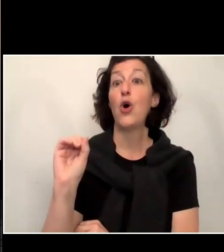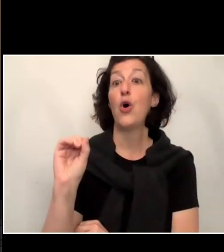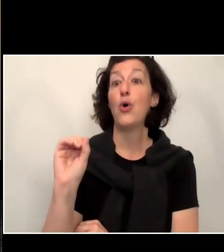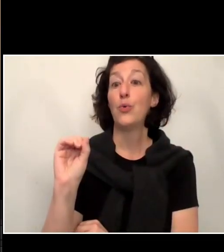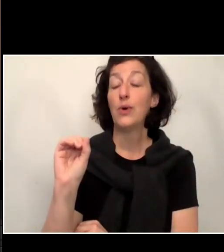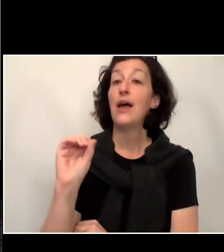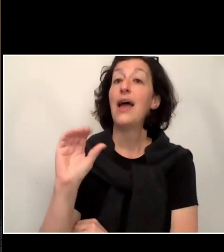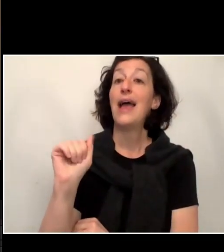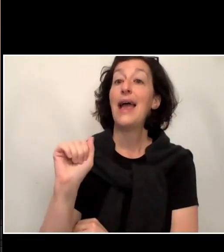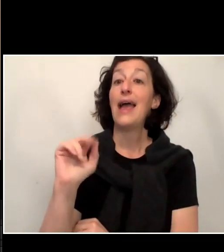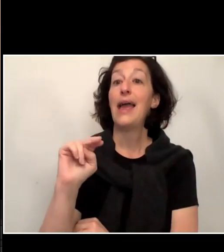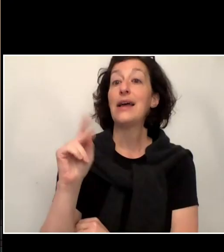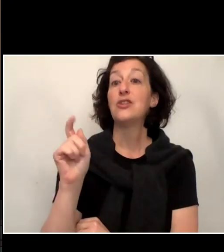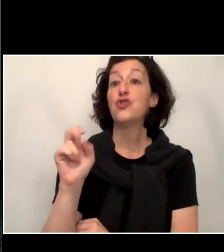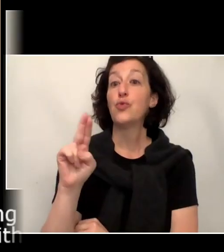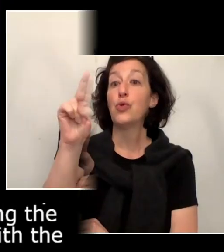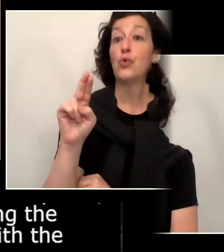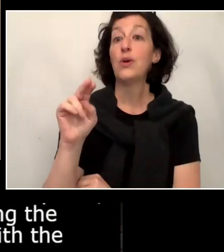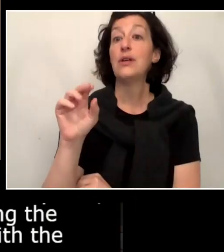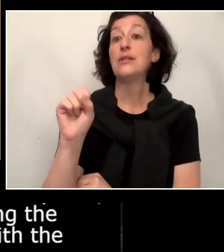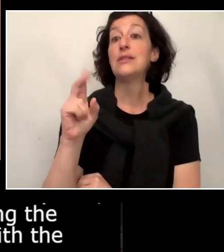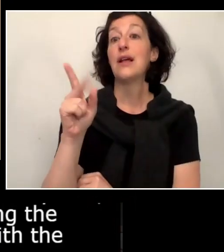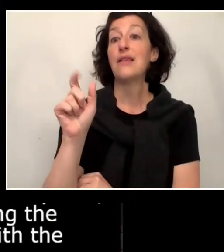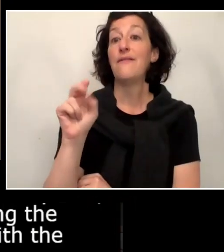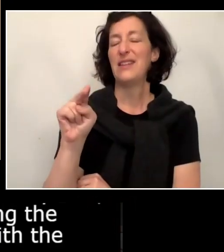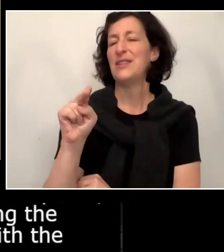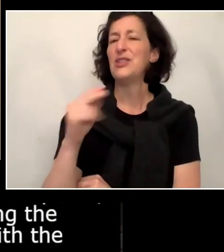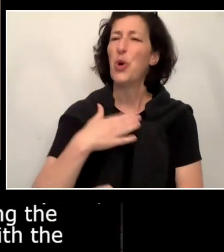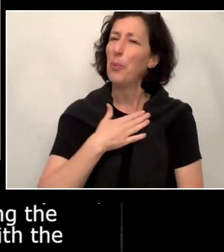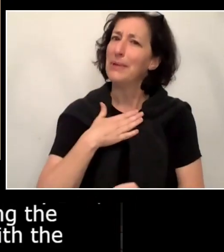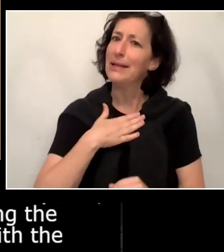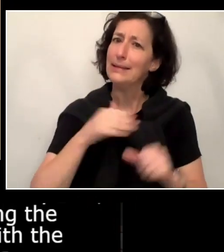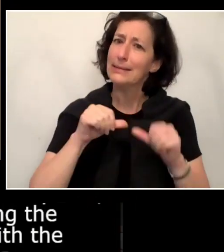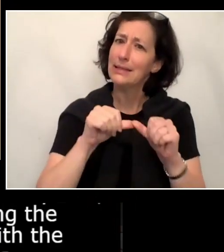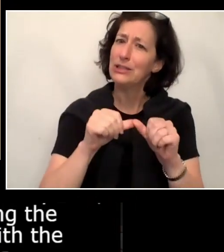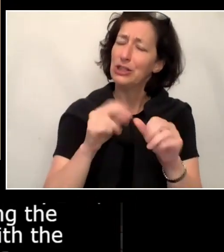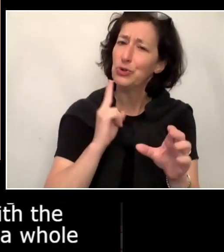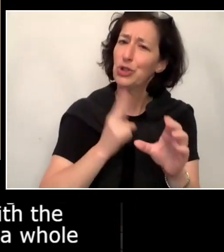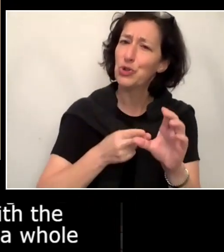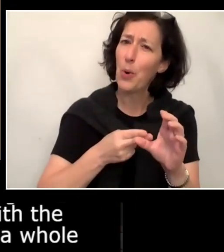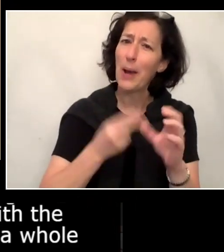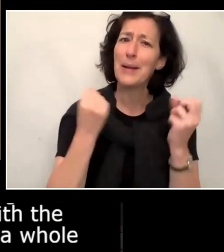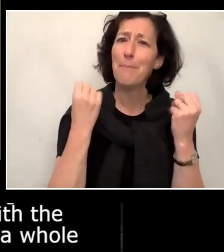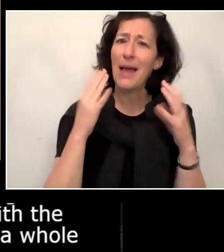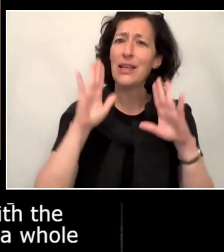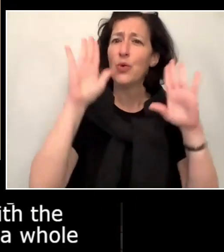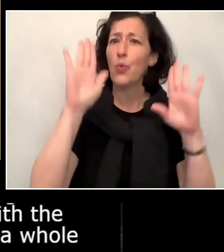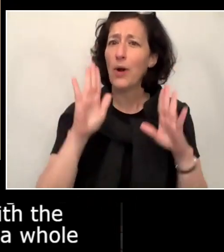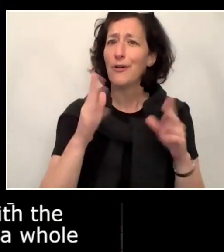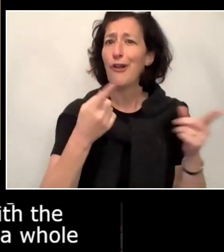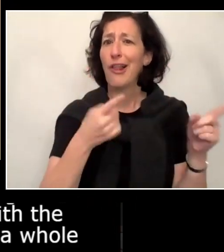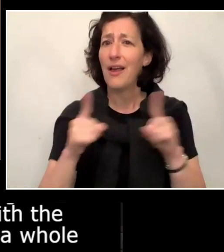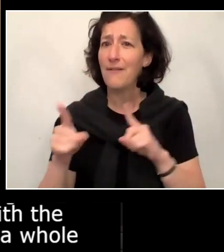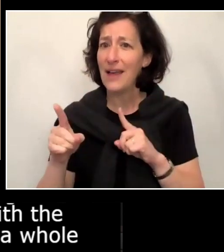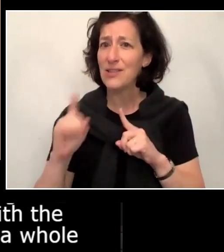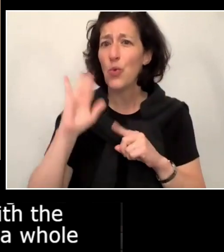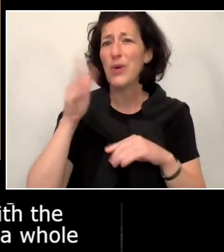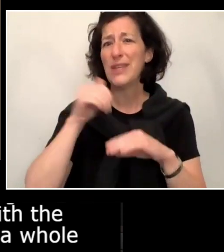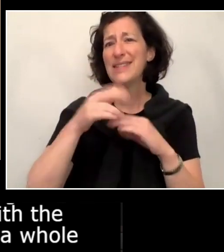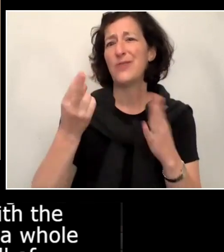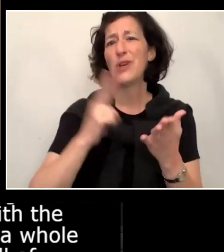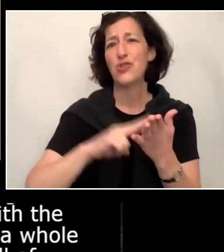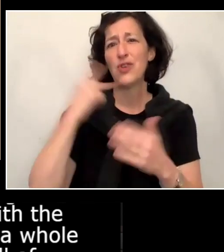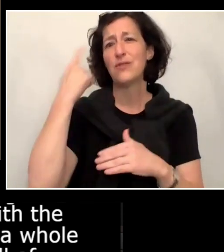stay tuned for a whole great series of events. We will get registration out for all of them. And right now, I would